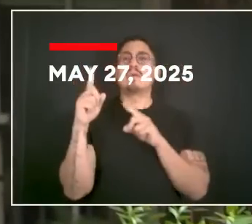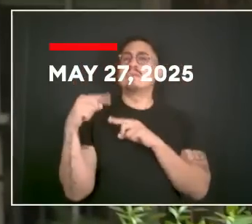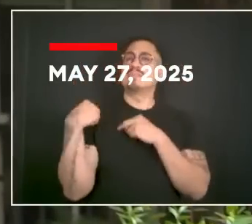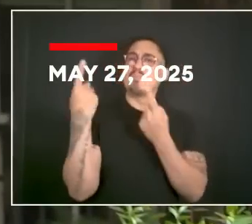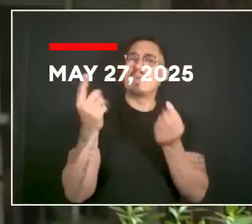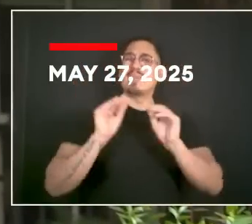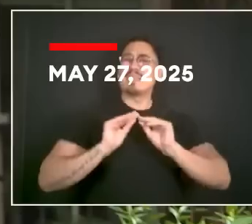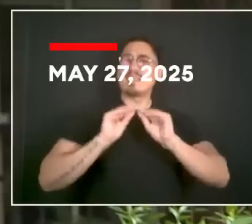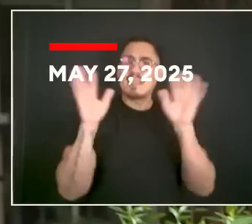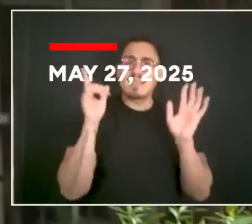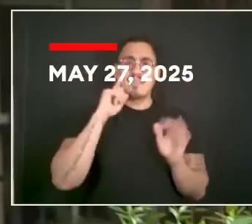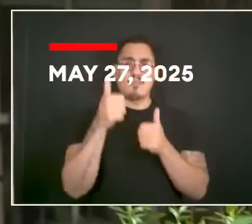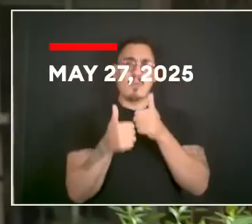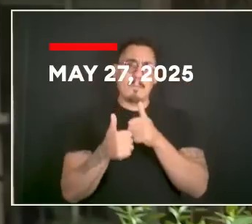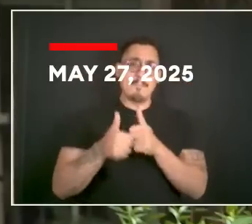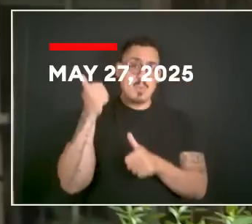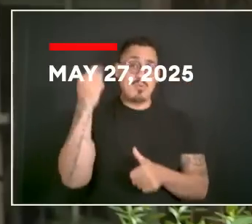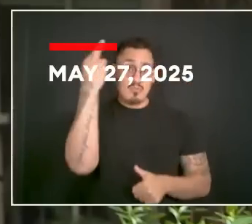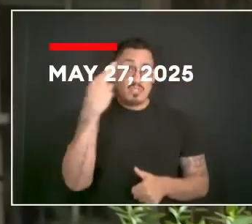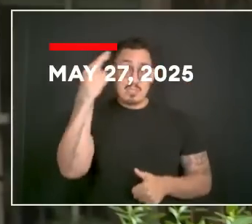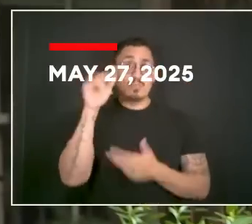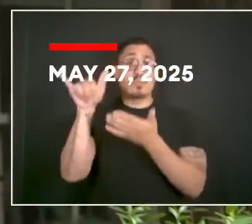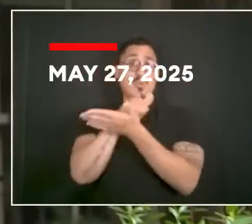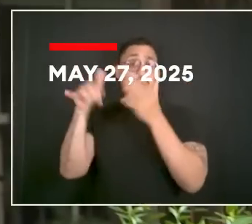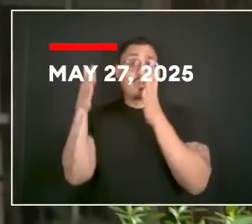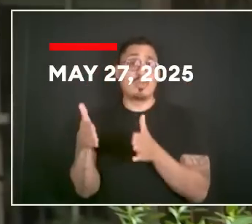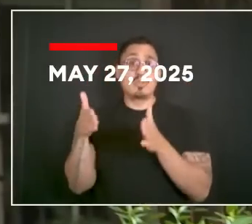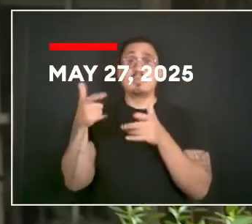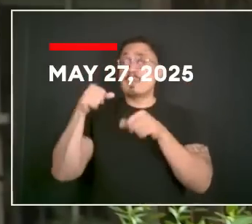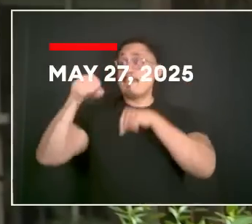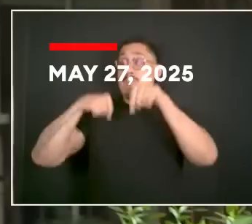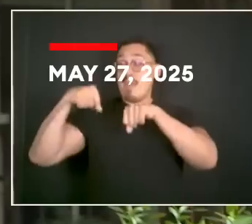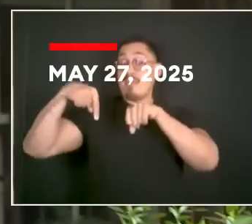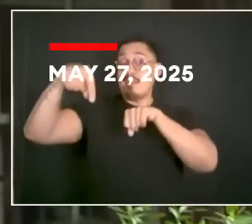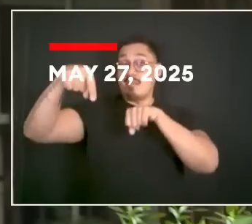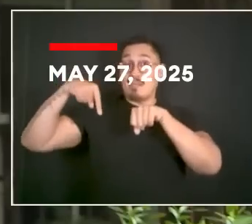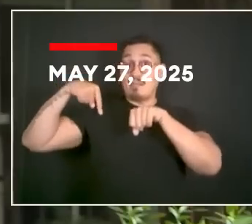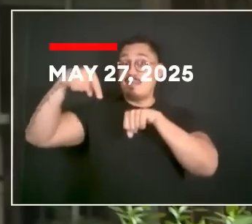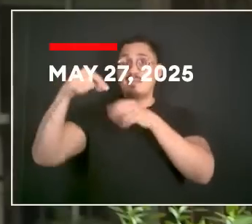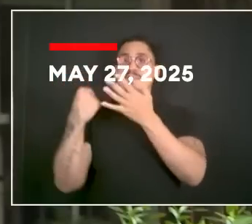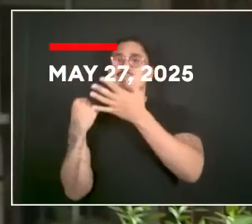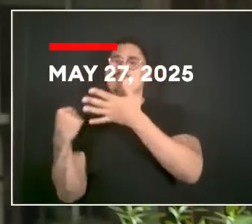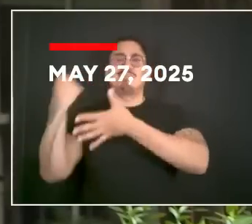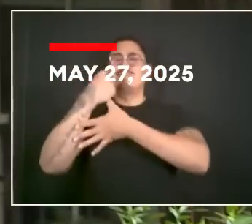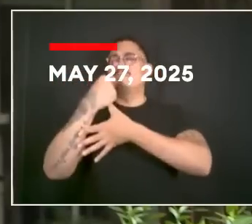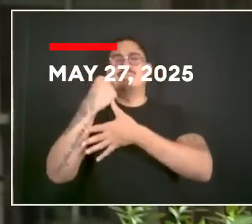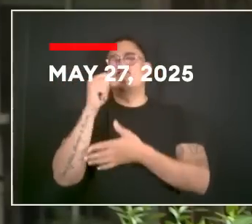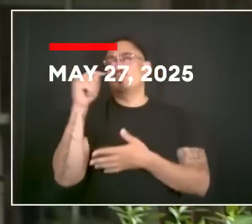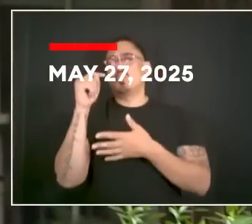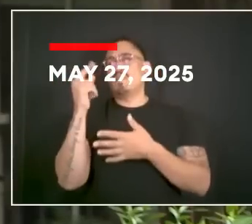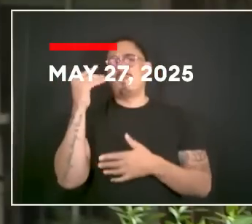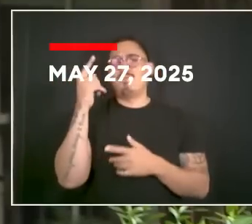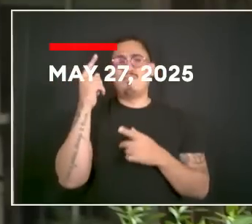New Yorkers that bike lanes' first priority has gone too far. It's time to reset the entire bike infrastructure,